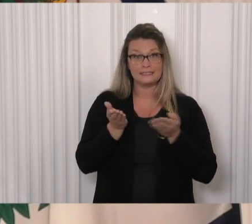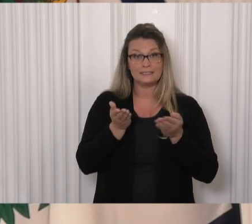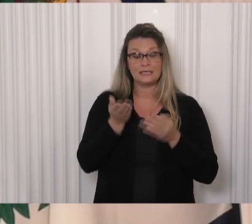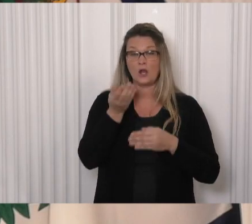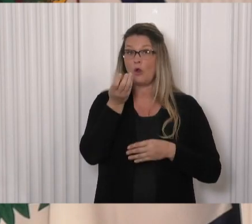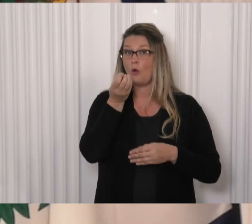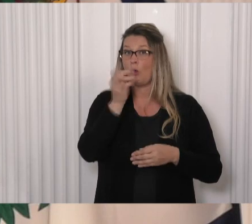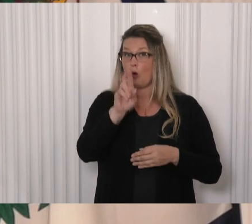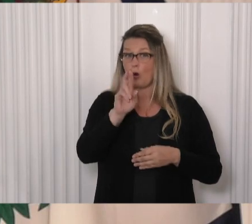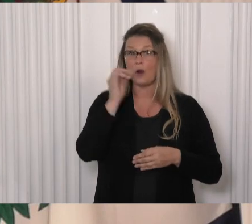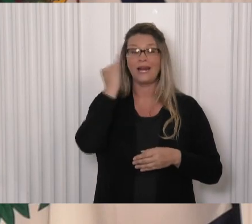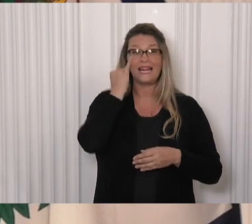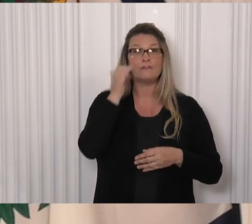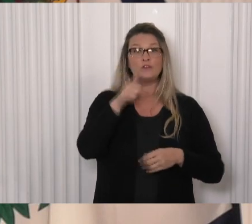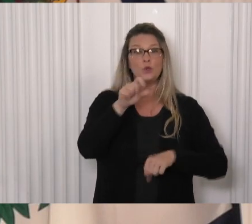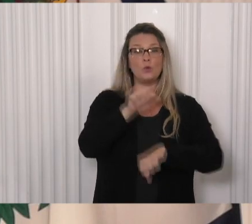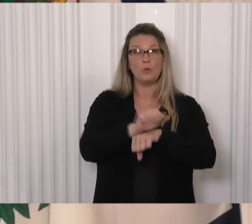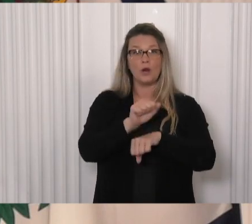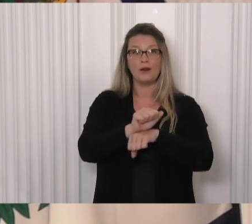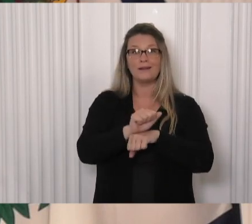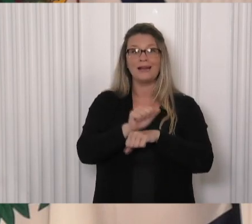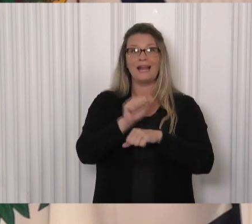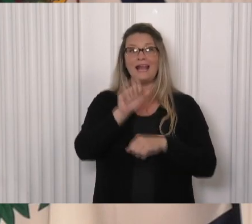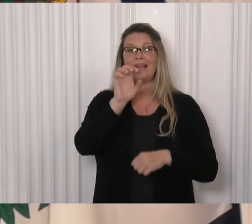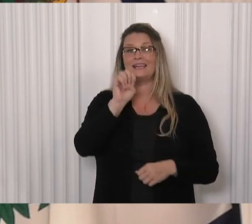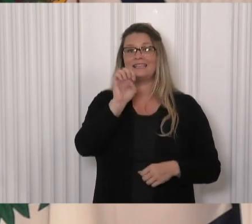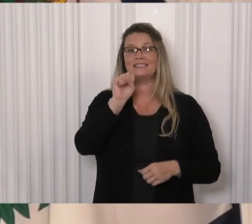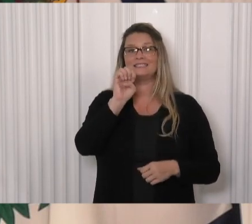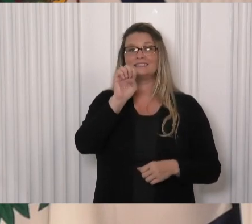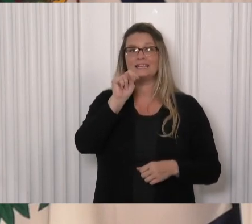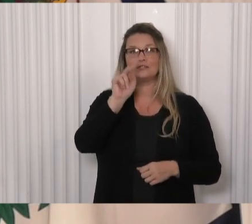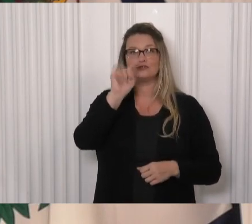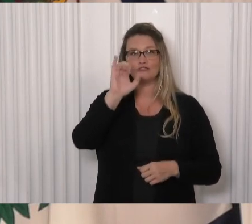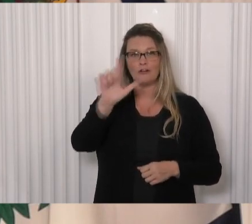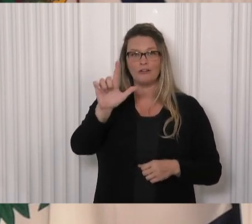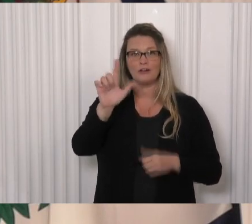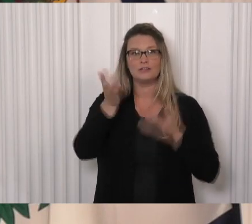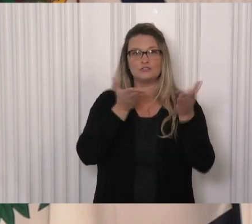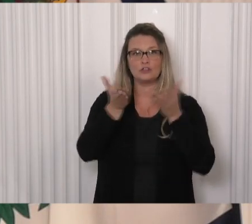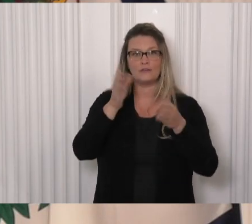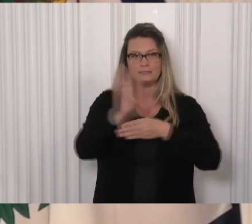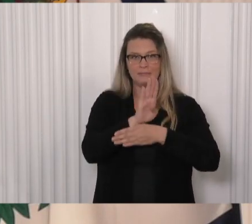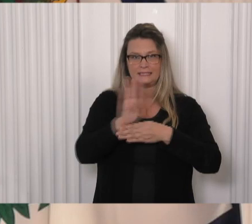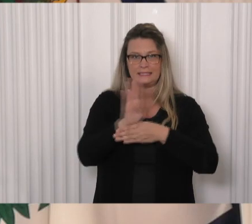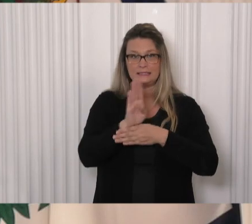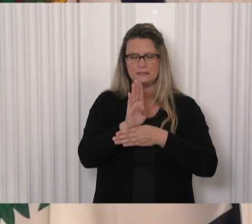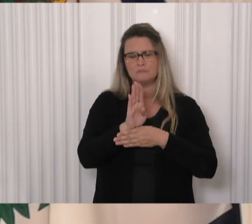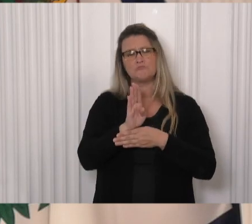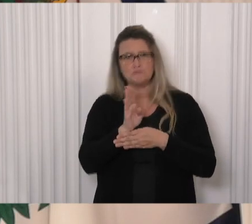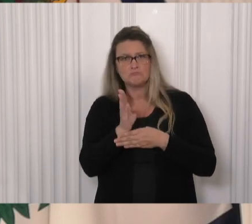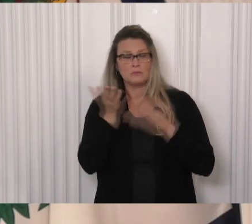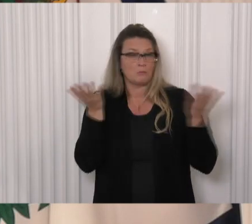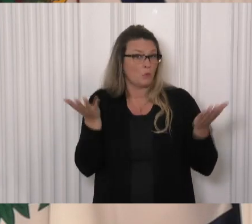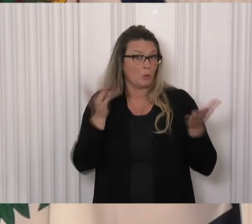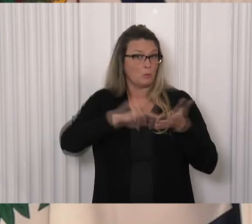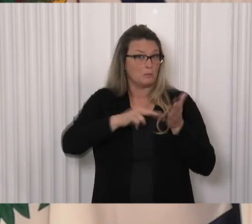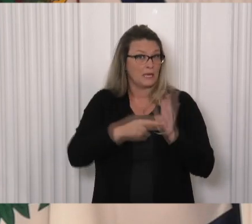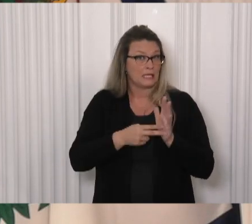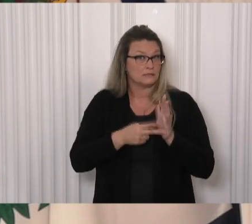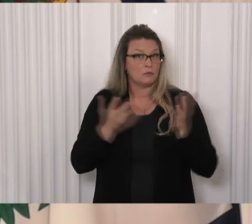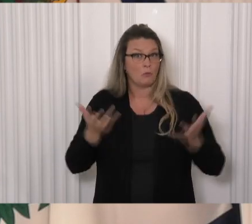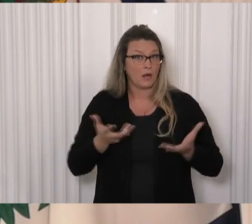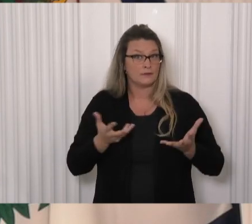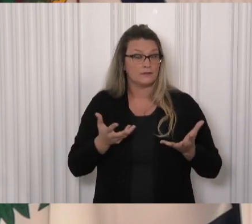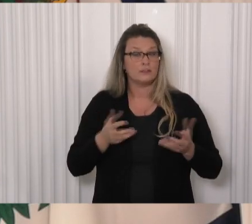if you work at an essential service business. Now, what does that mean? It